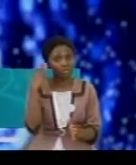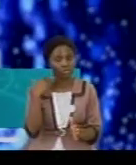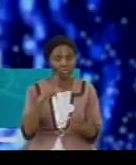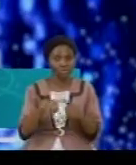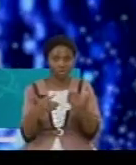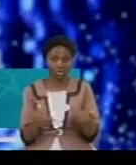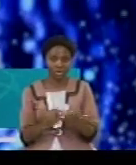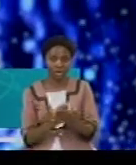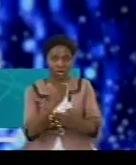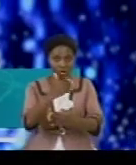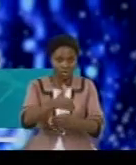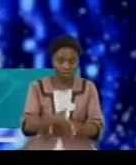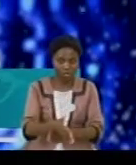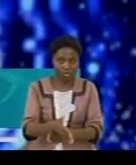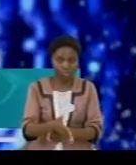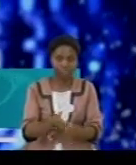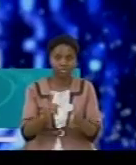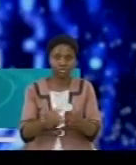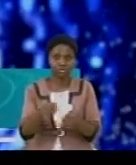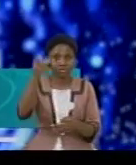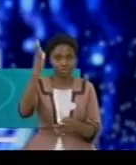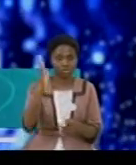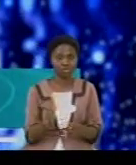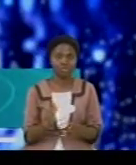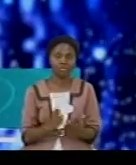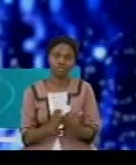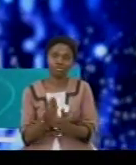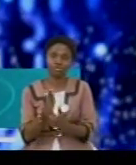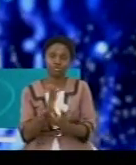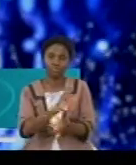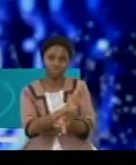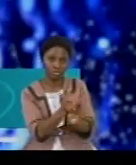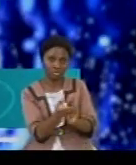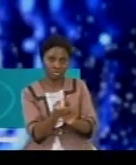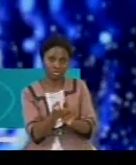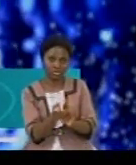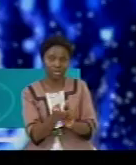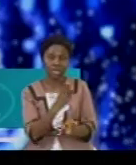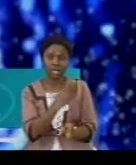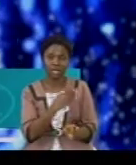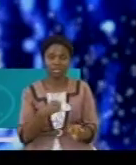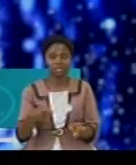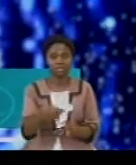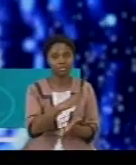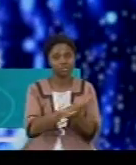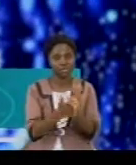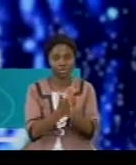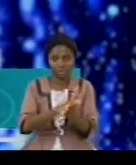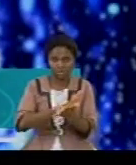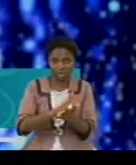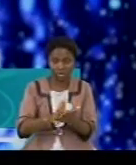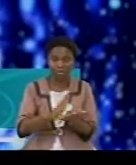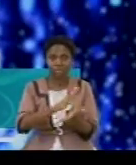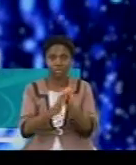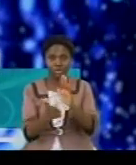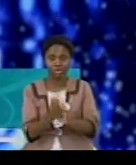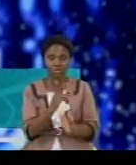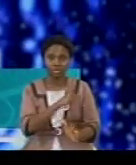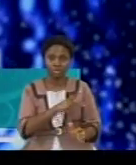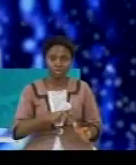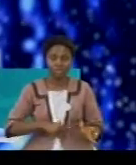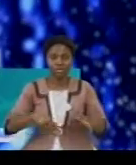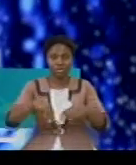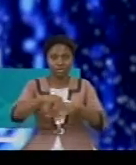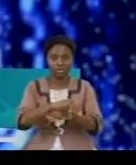God through reconciliation. And of course, they were cleansed, and so they become kingdom citizens.